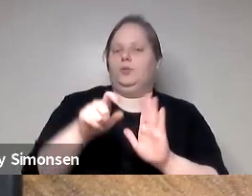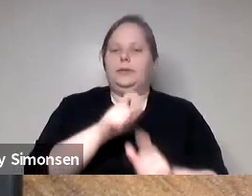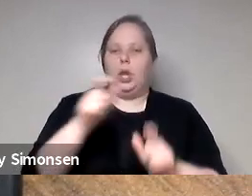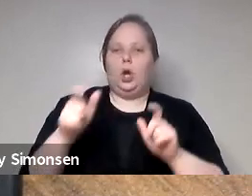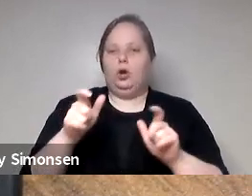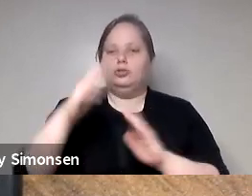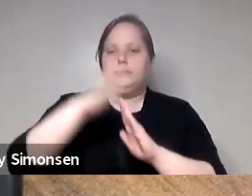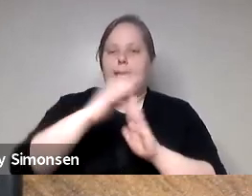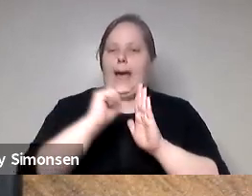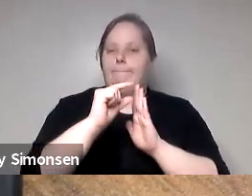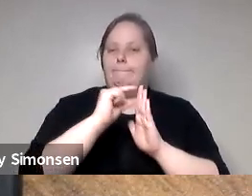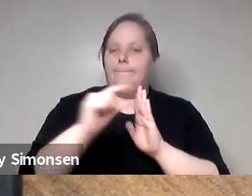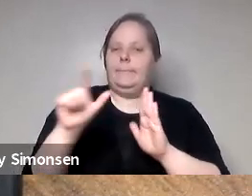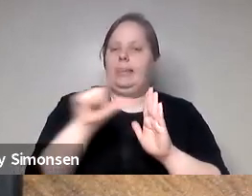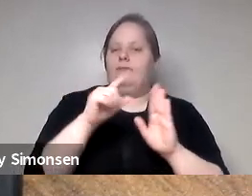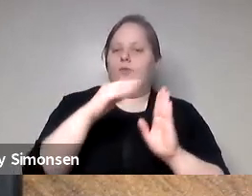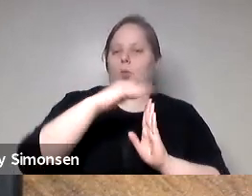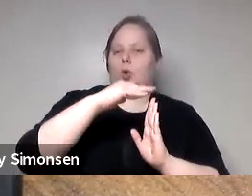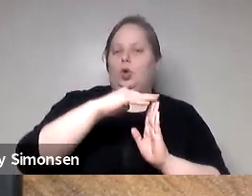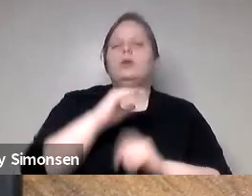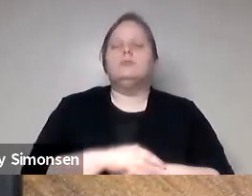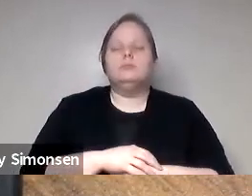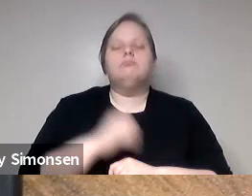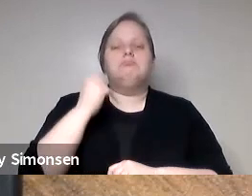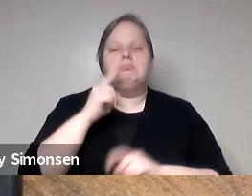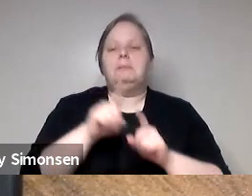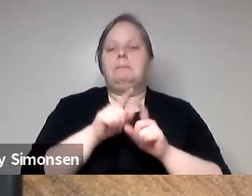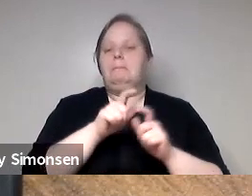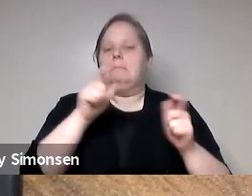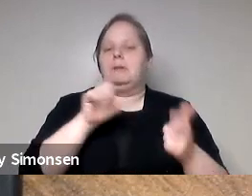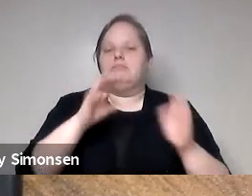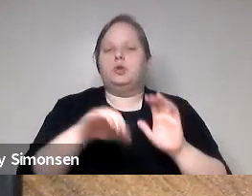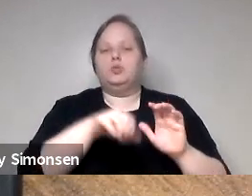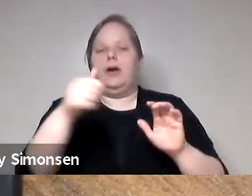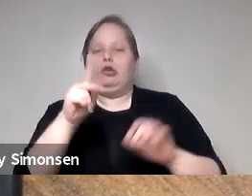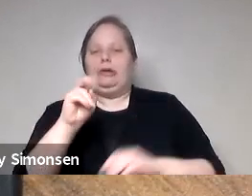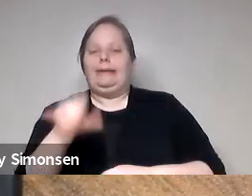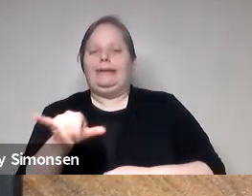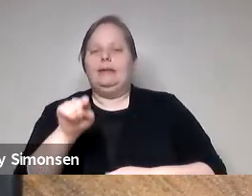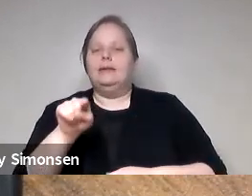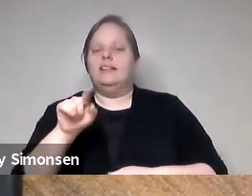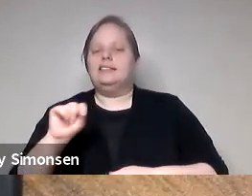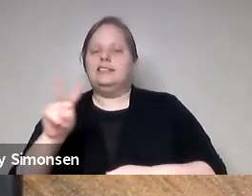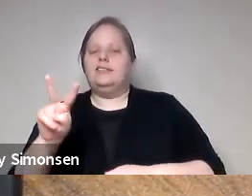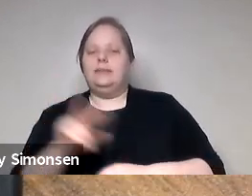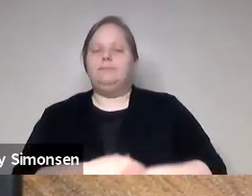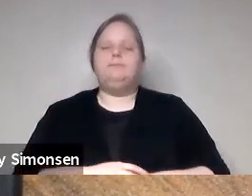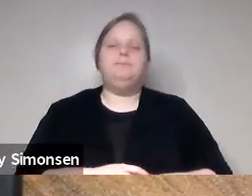on the top left corner, it's bigger than the key that is next to it, which is the TV